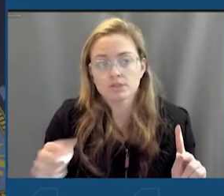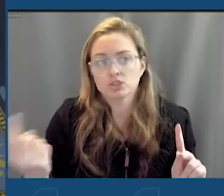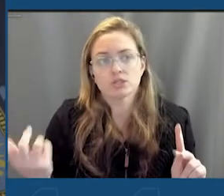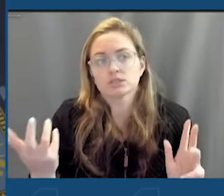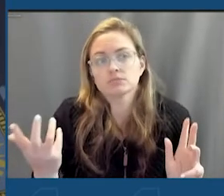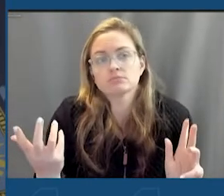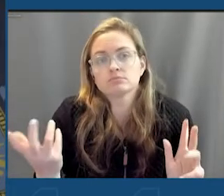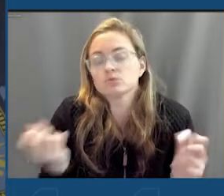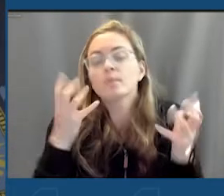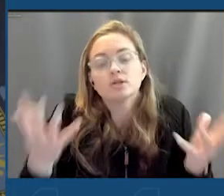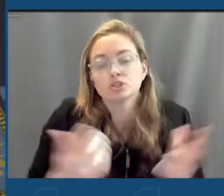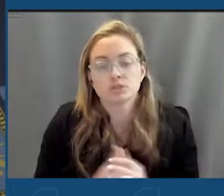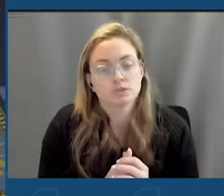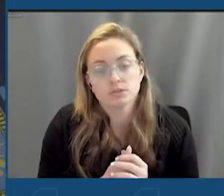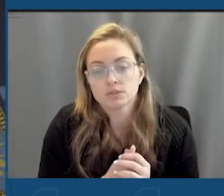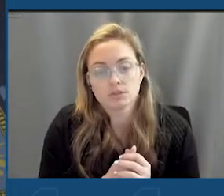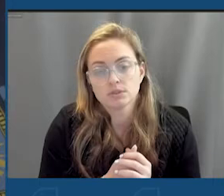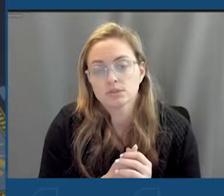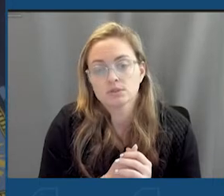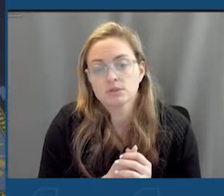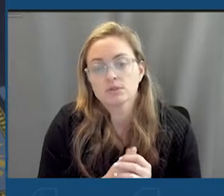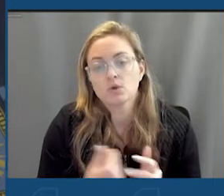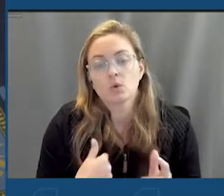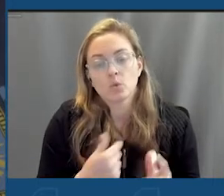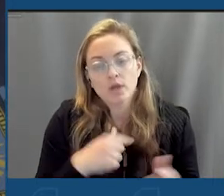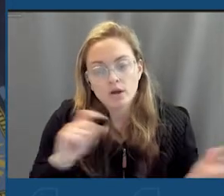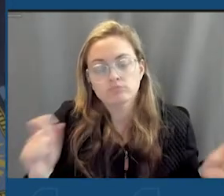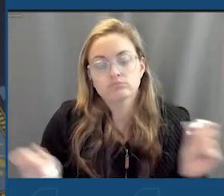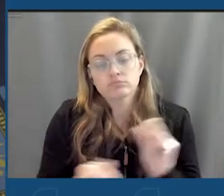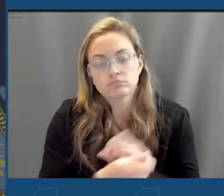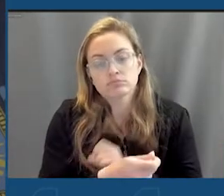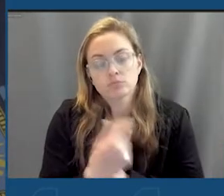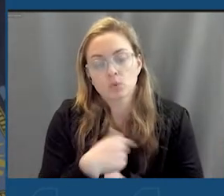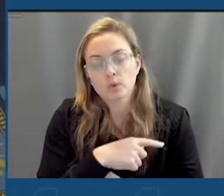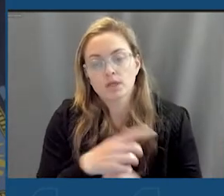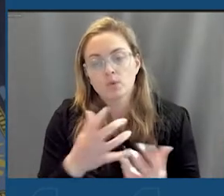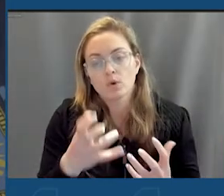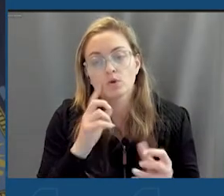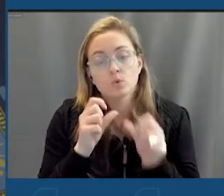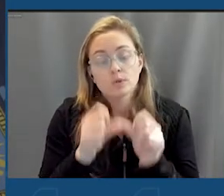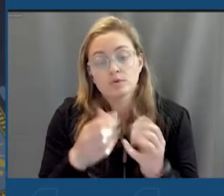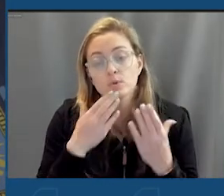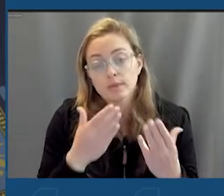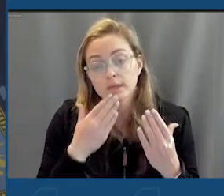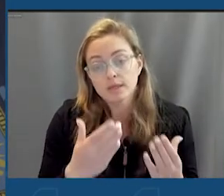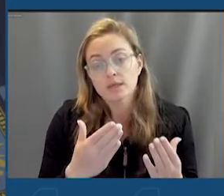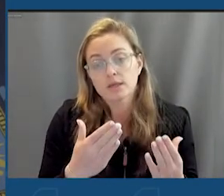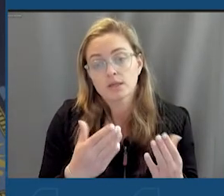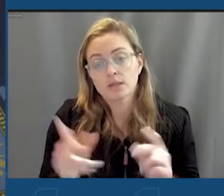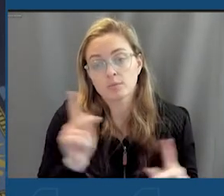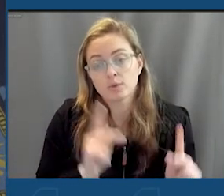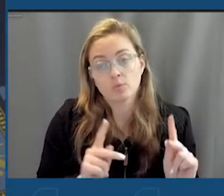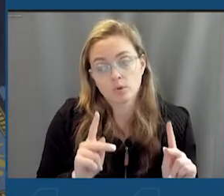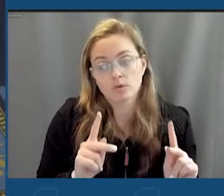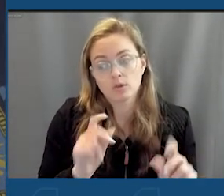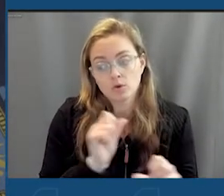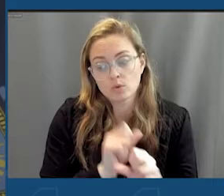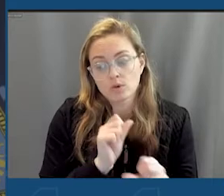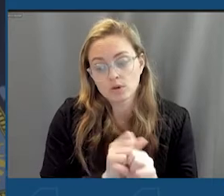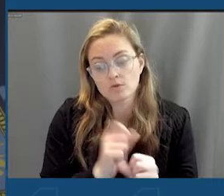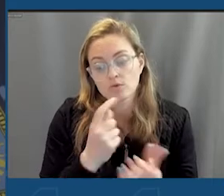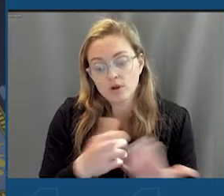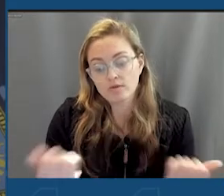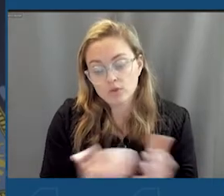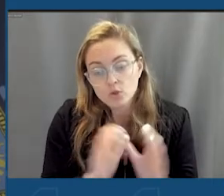too much. And we're making a difference. You know, I want to continue thanking those on the front lines for what you do, but,